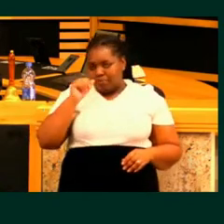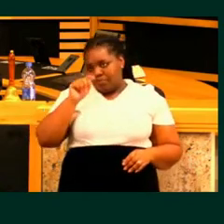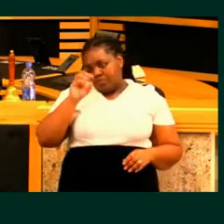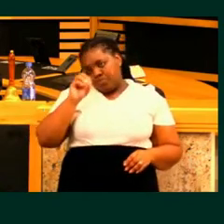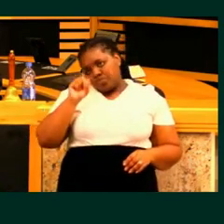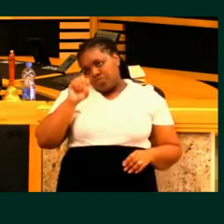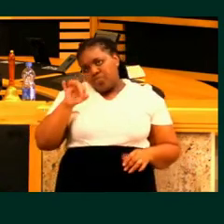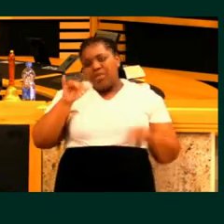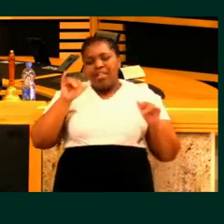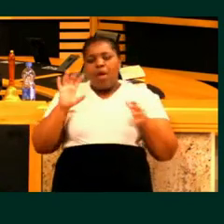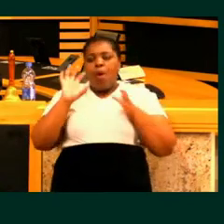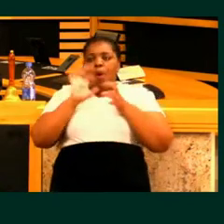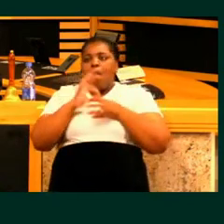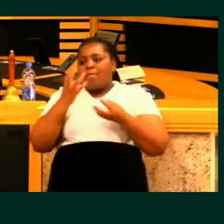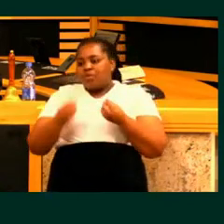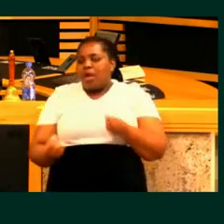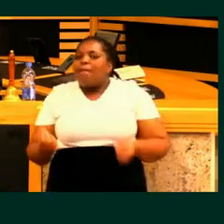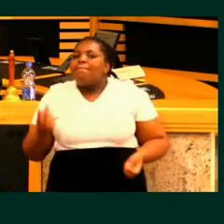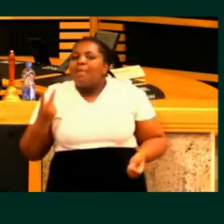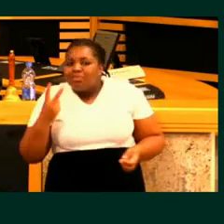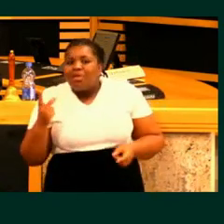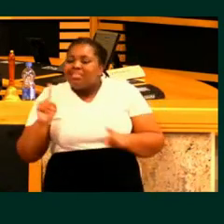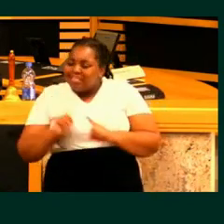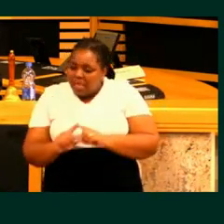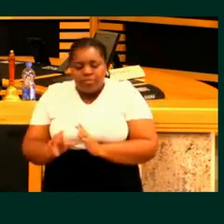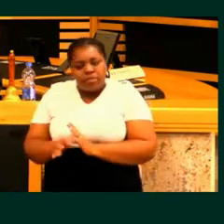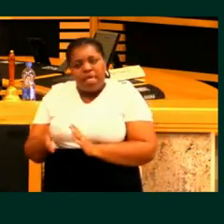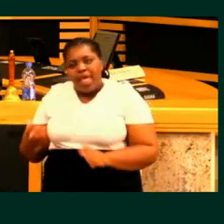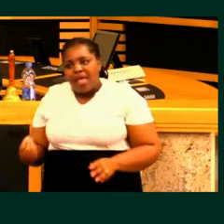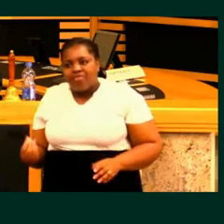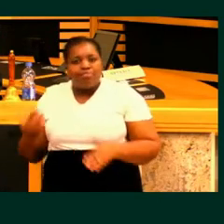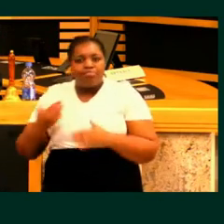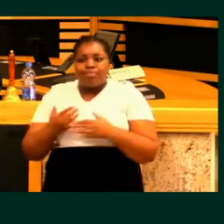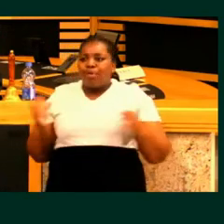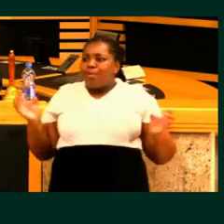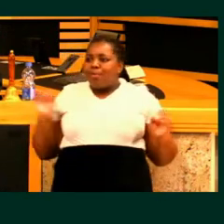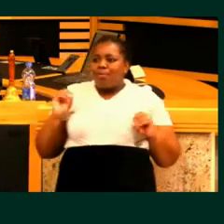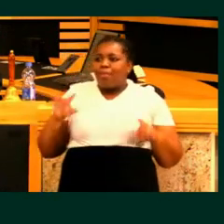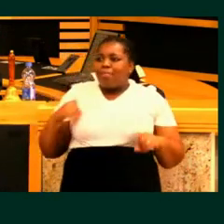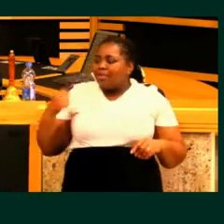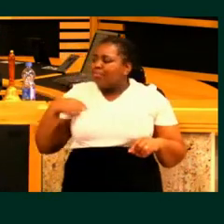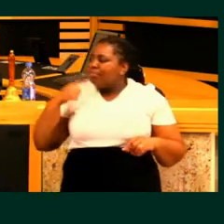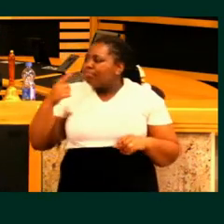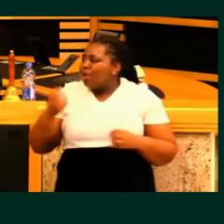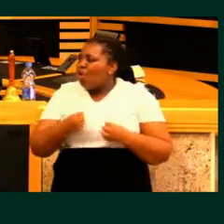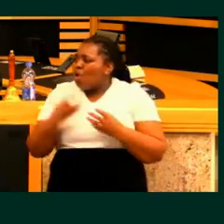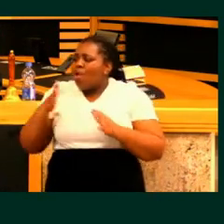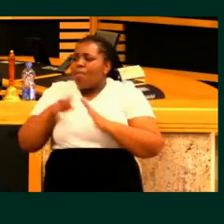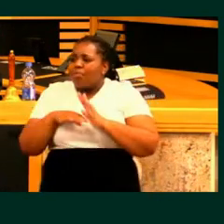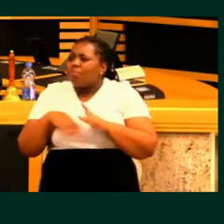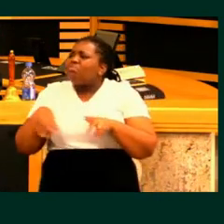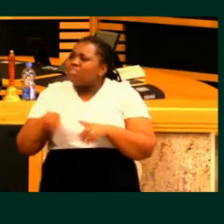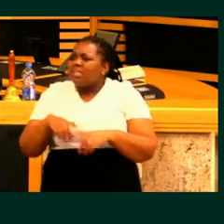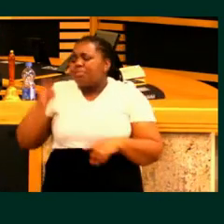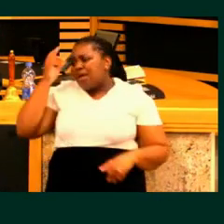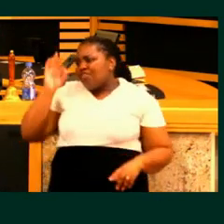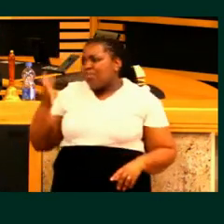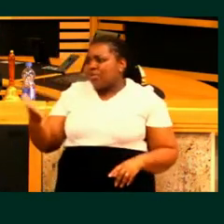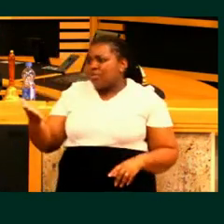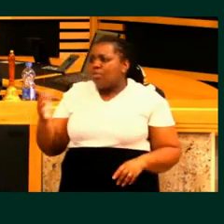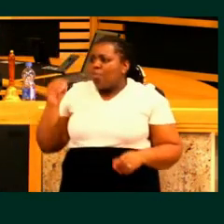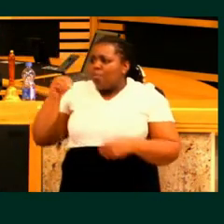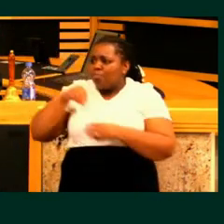sits at home with her two kids also living disabilities unemployed after having been put through a lot of programs by the same government to